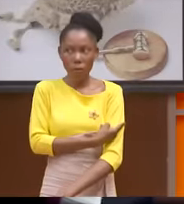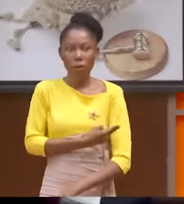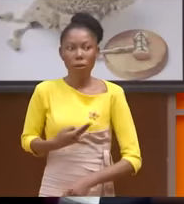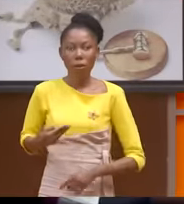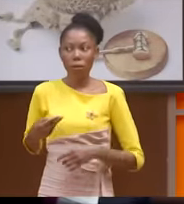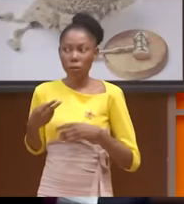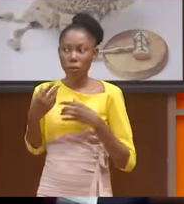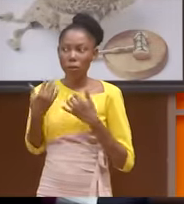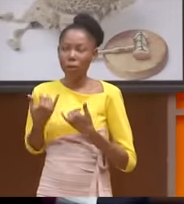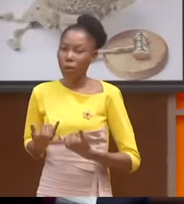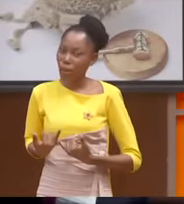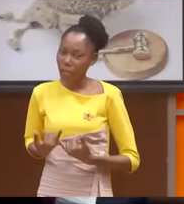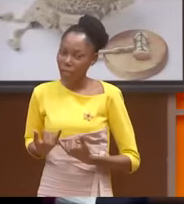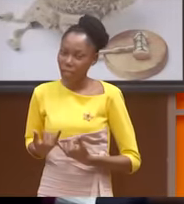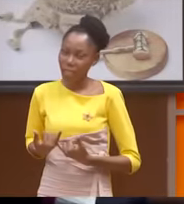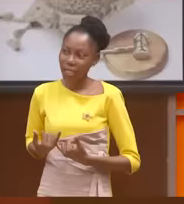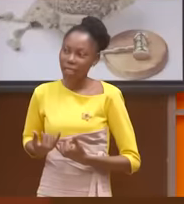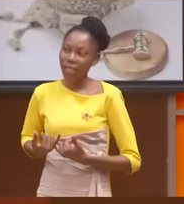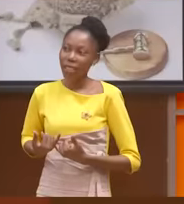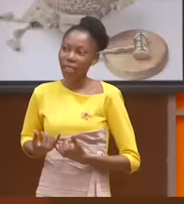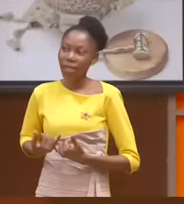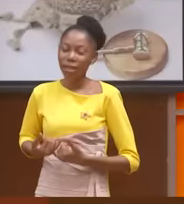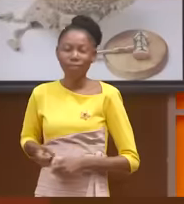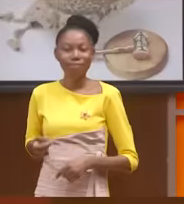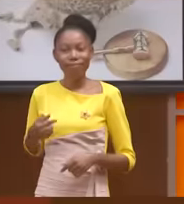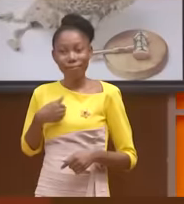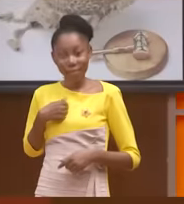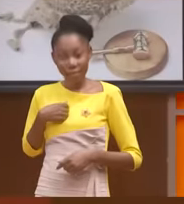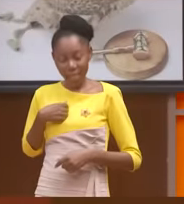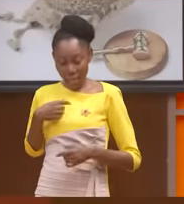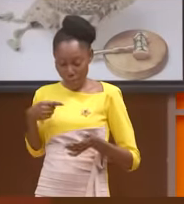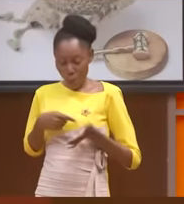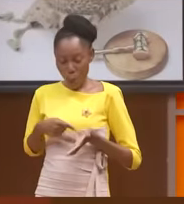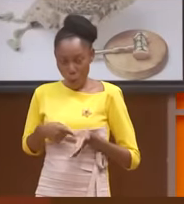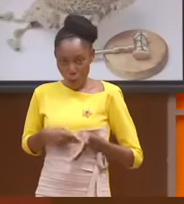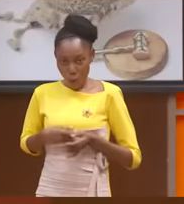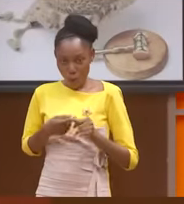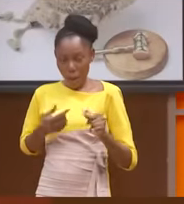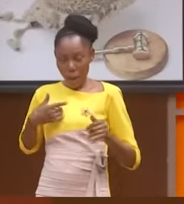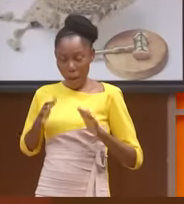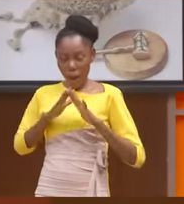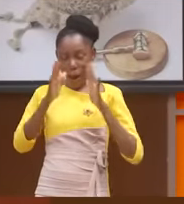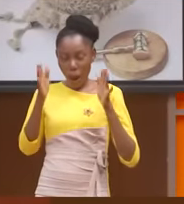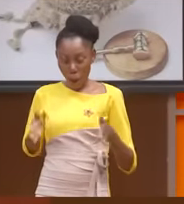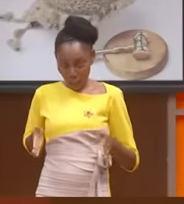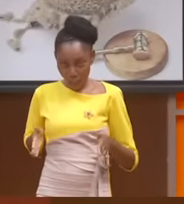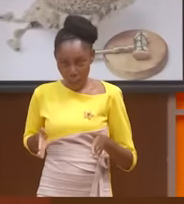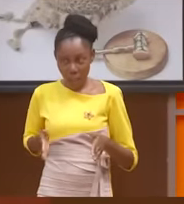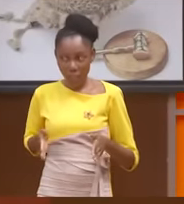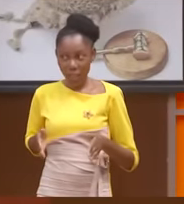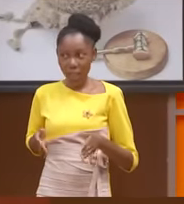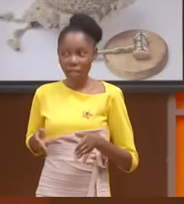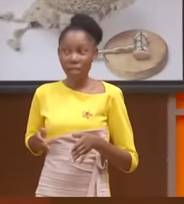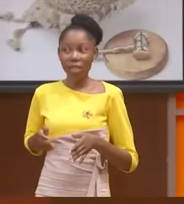Right now, to be very honest with you, I'm on debt from where I live to my shop. Even renewing